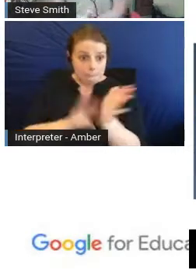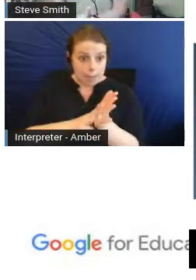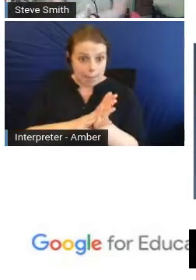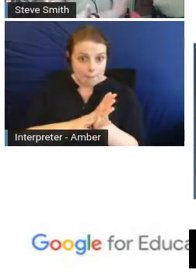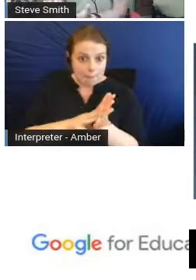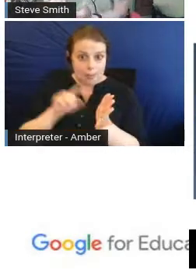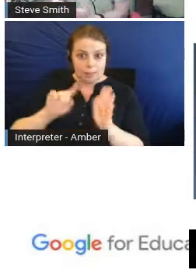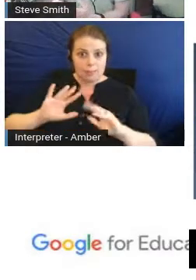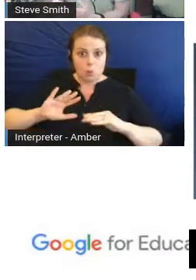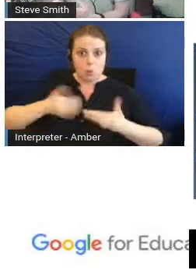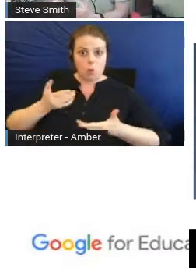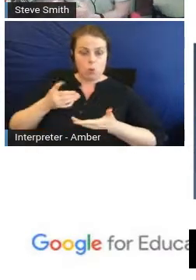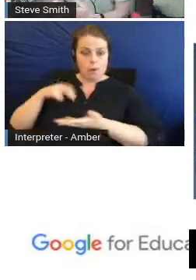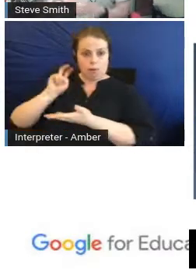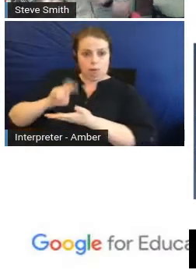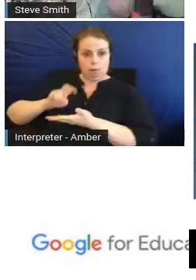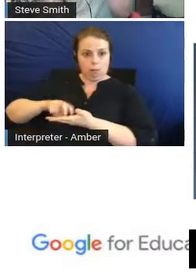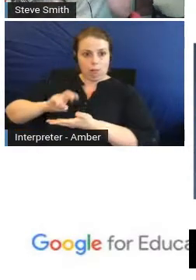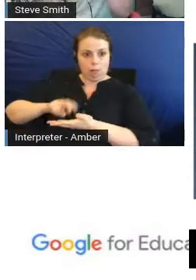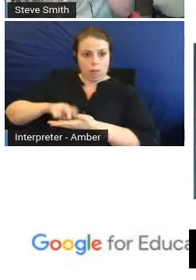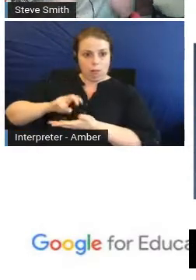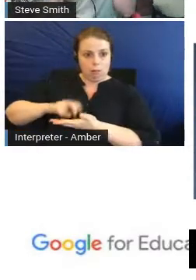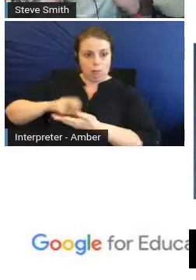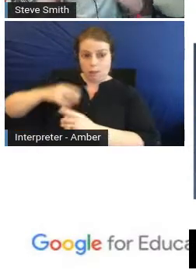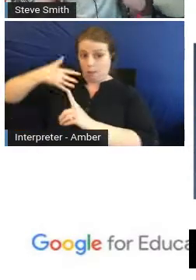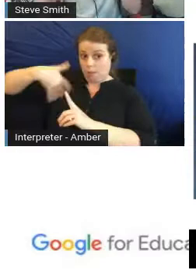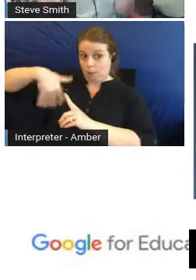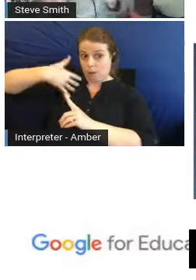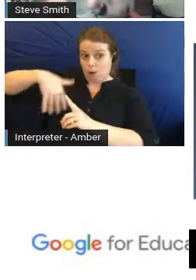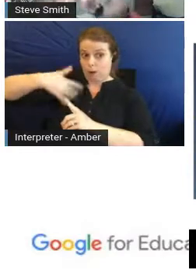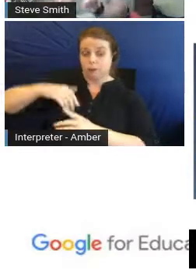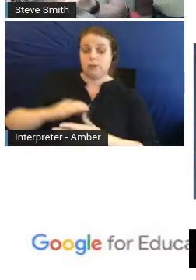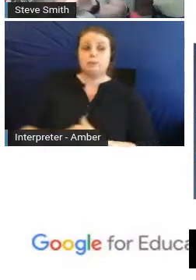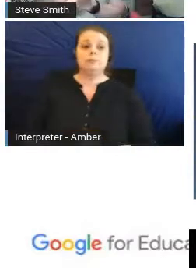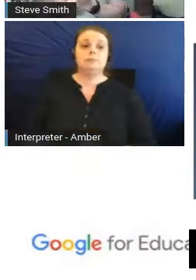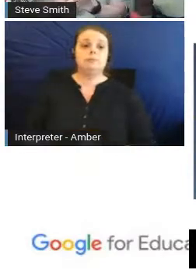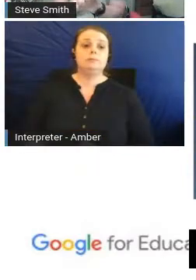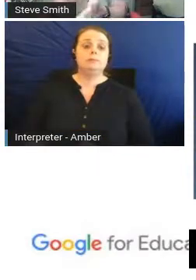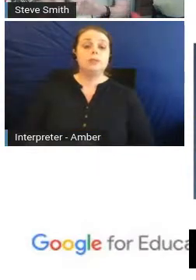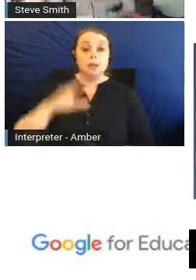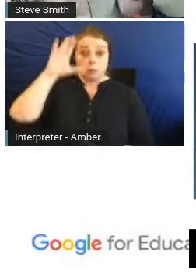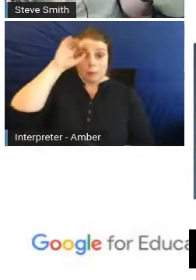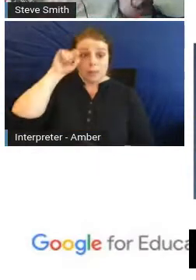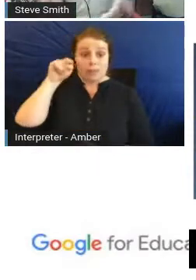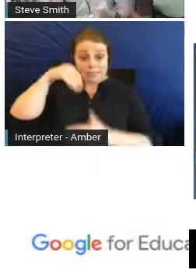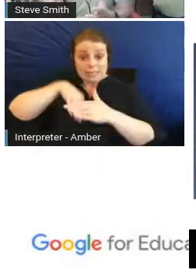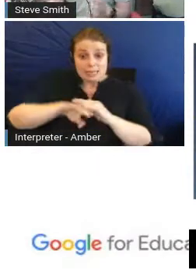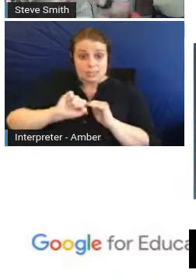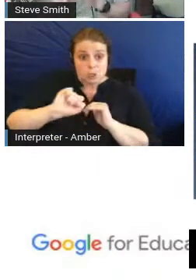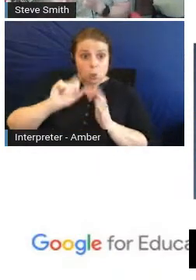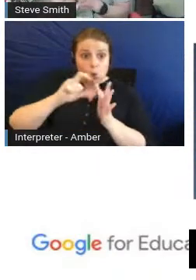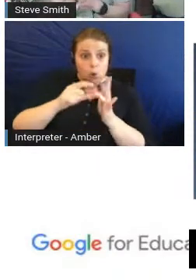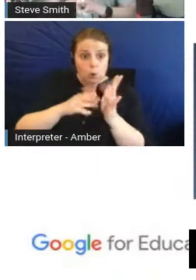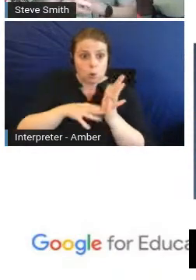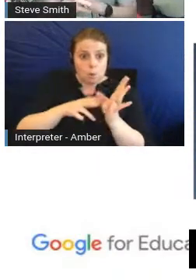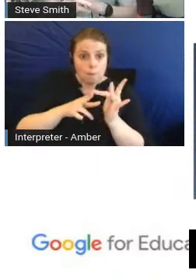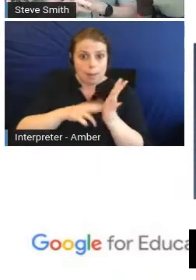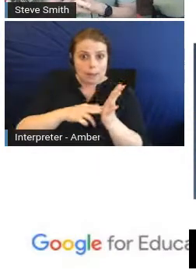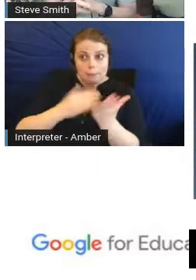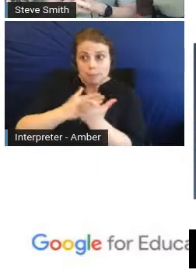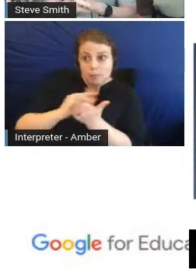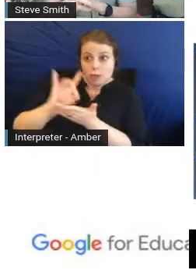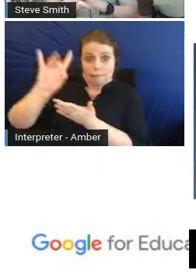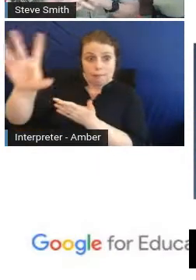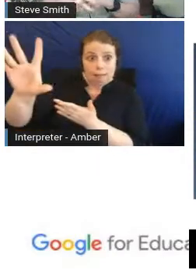the background of your domain. And remembering that this is inside your domain. This is not being shared externally, it's inside your domain.